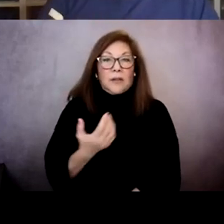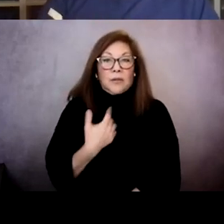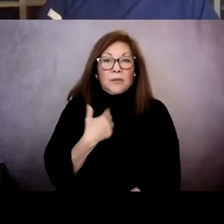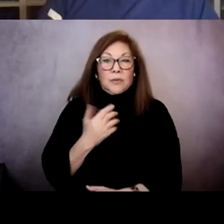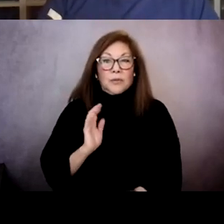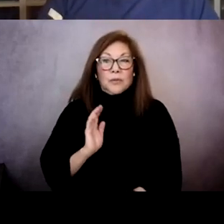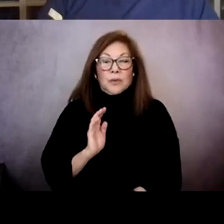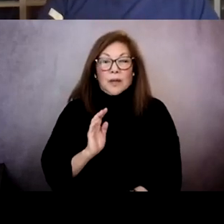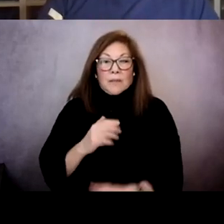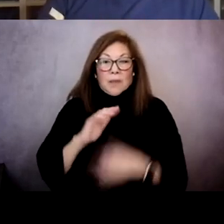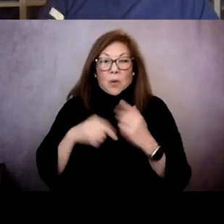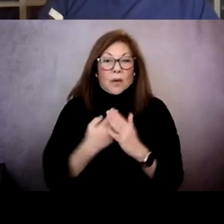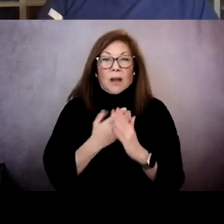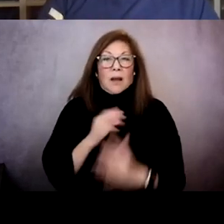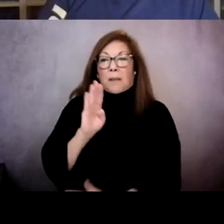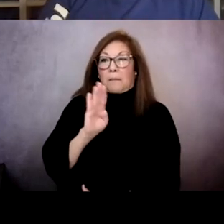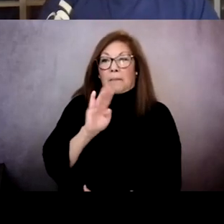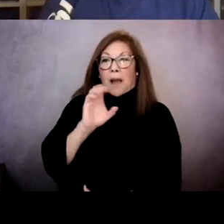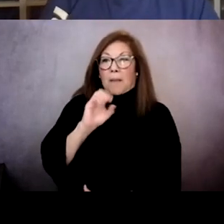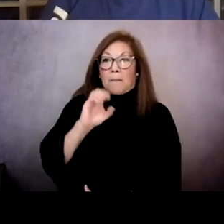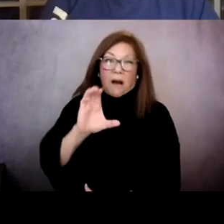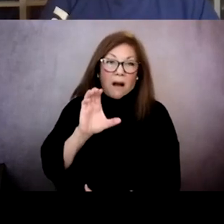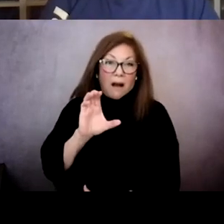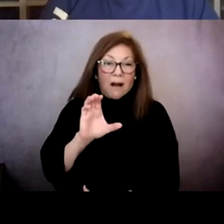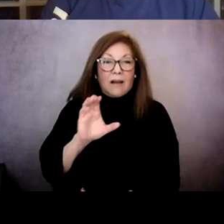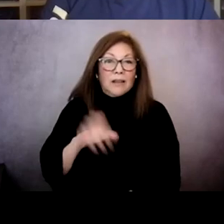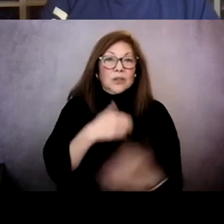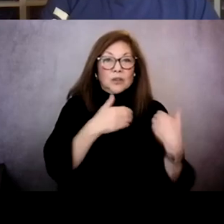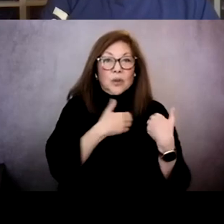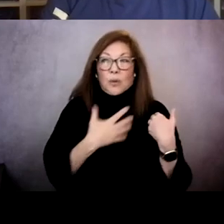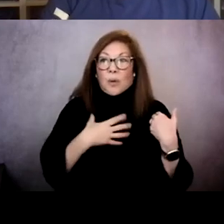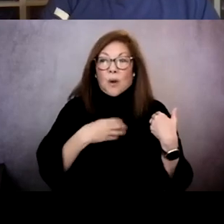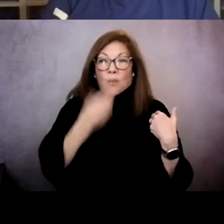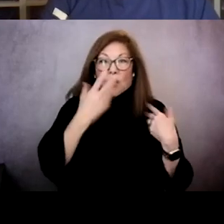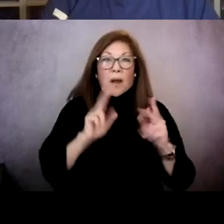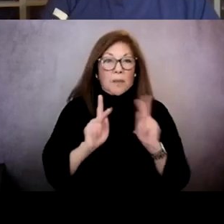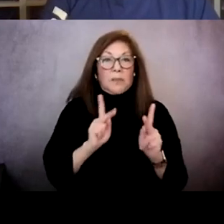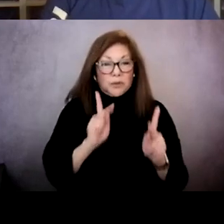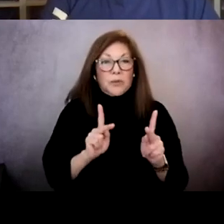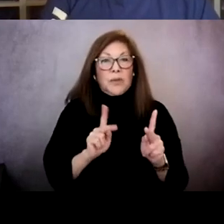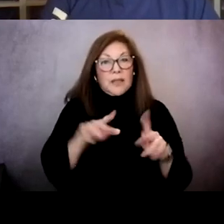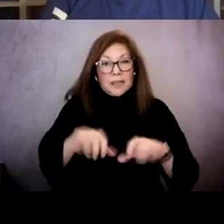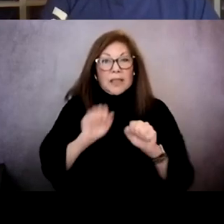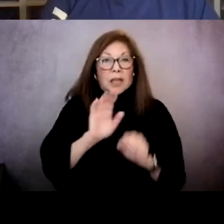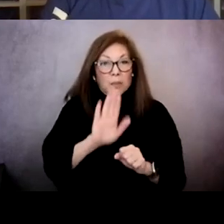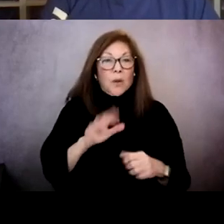own shoulders or on BIPOC shoulders. And we want white folks to take up that work and to bear responsibility,